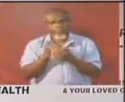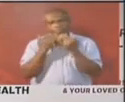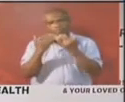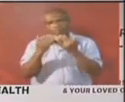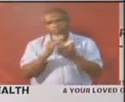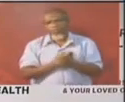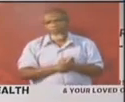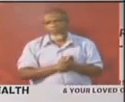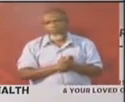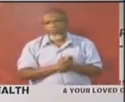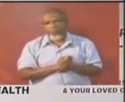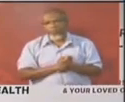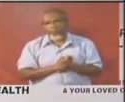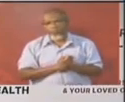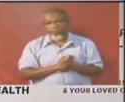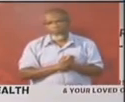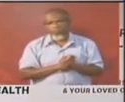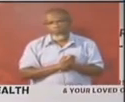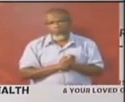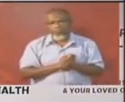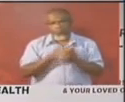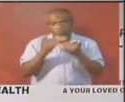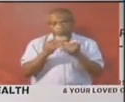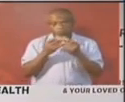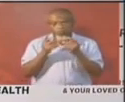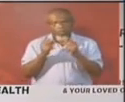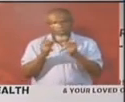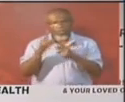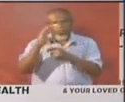so we'll quickly move to CL Communications.